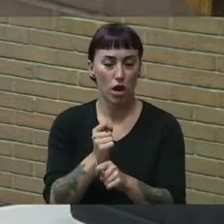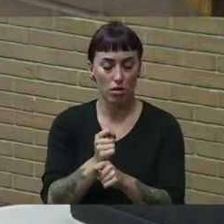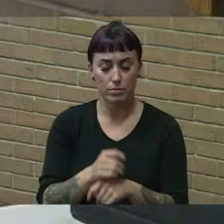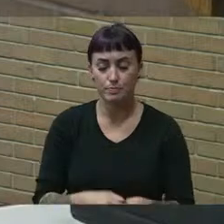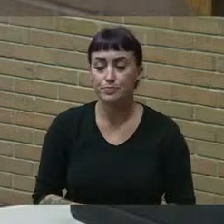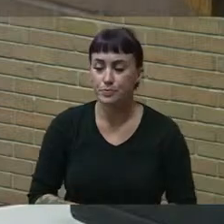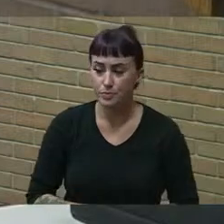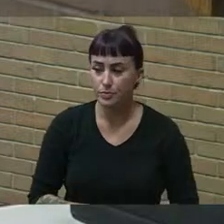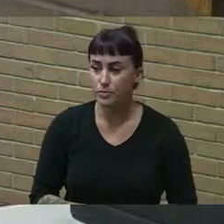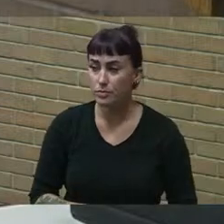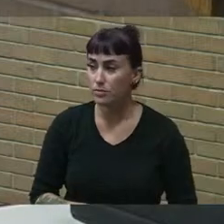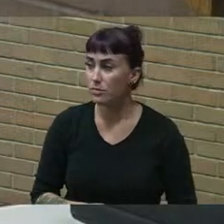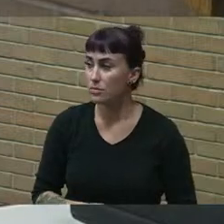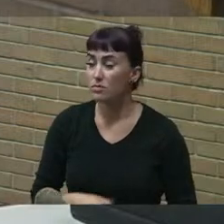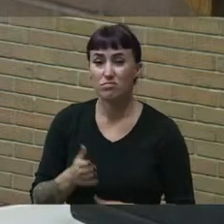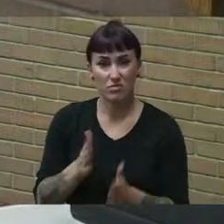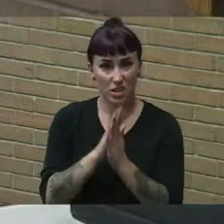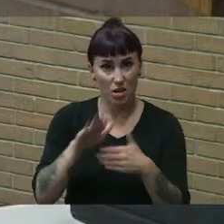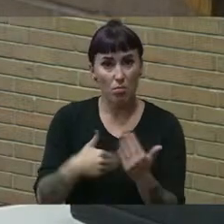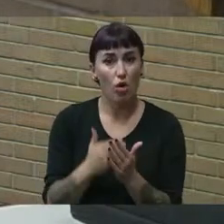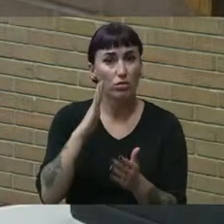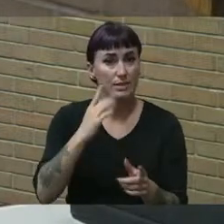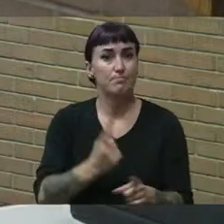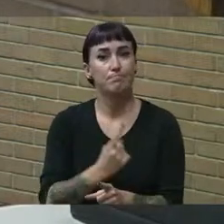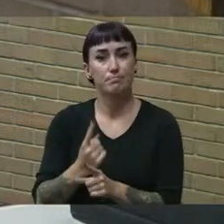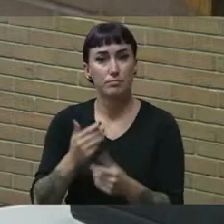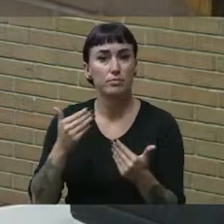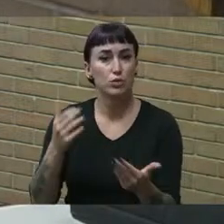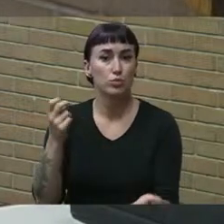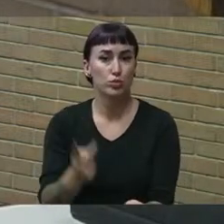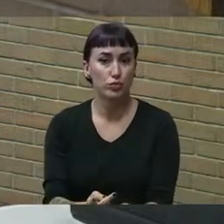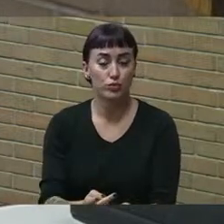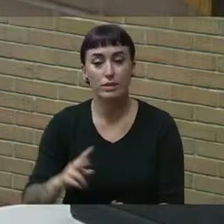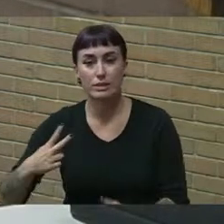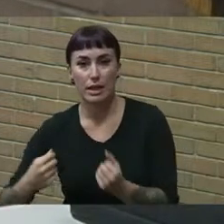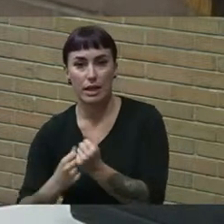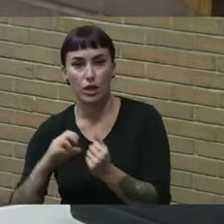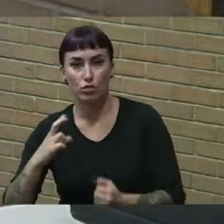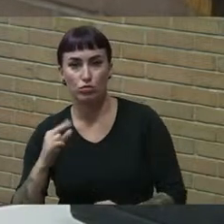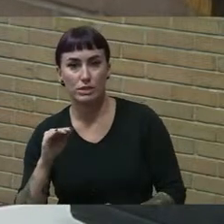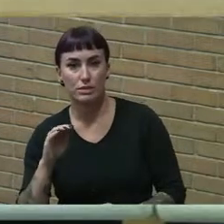Bill, the claims all appear to be in order, and I move for them to be approved. Second.